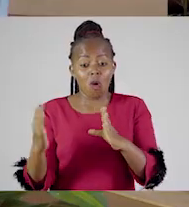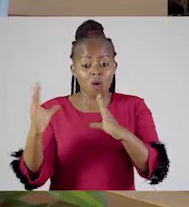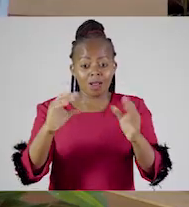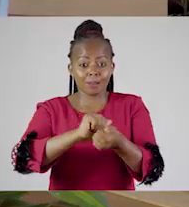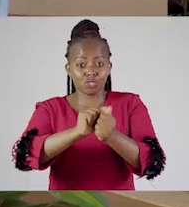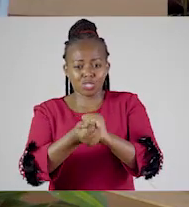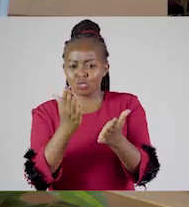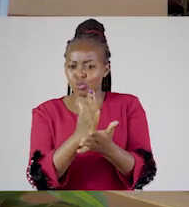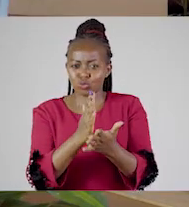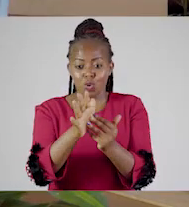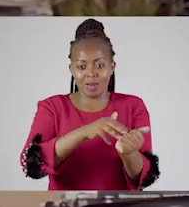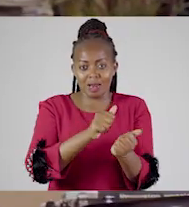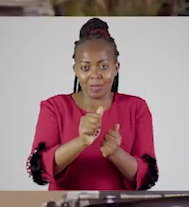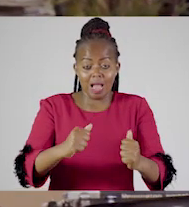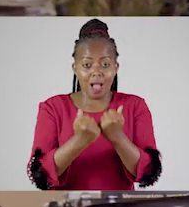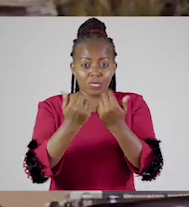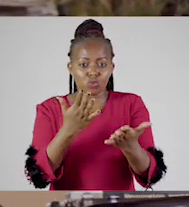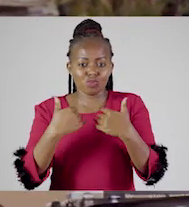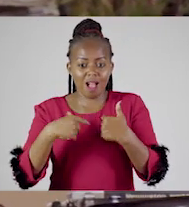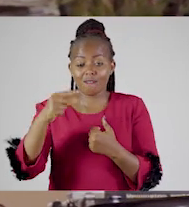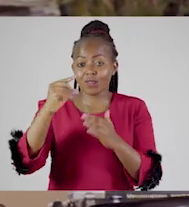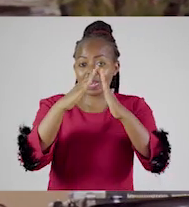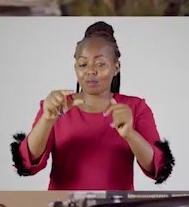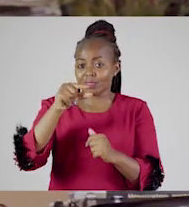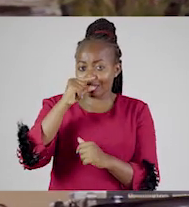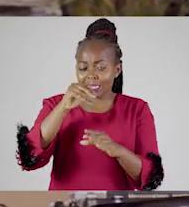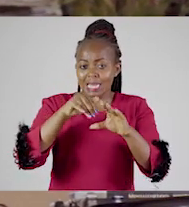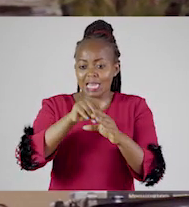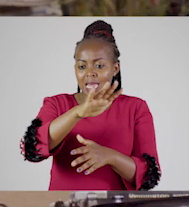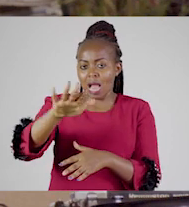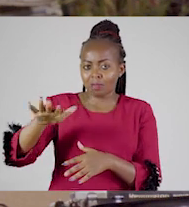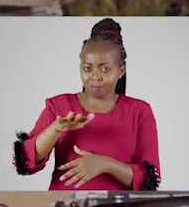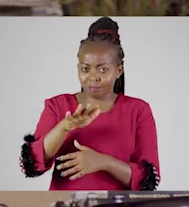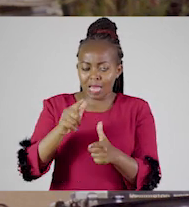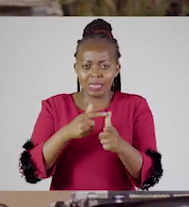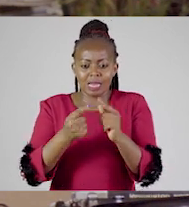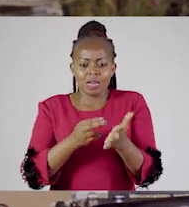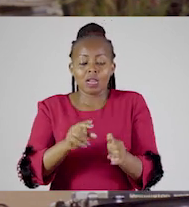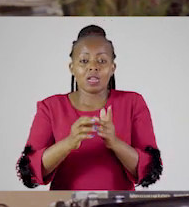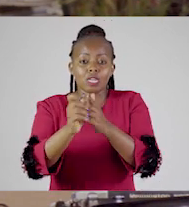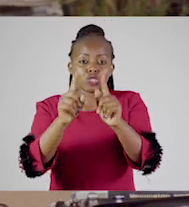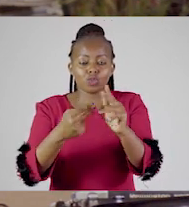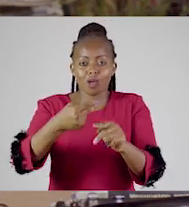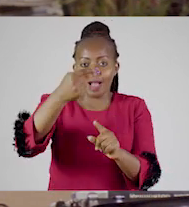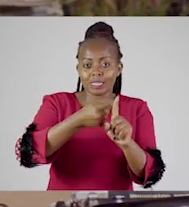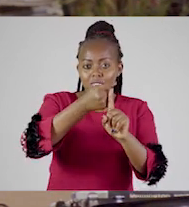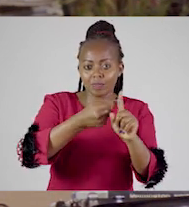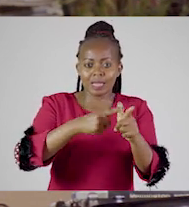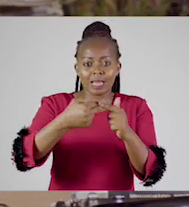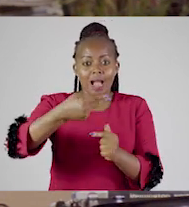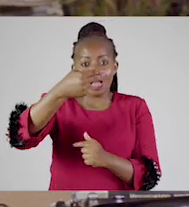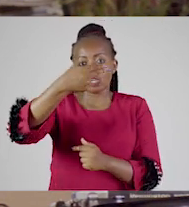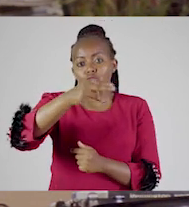Climate change damage occurs when excess greenhouse gases in the atmosphere cause rising temperatures mm-hmm. and high